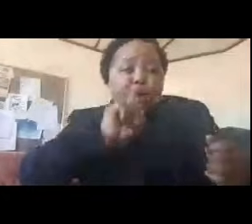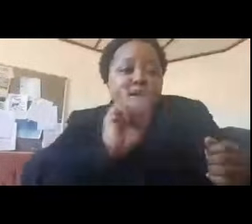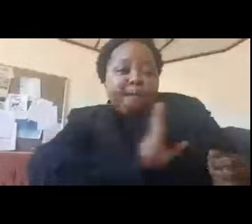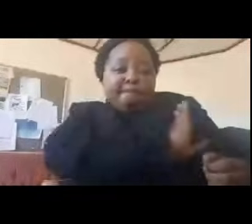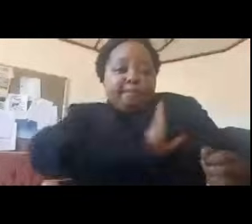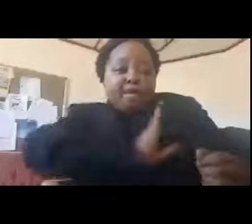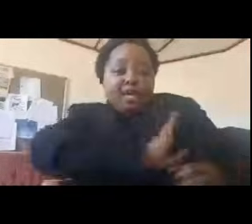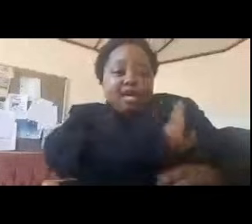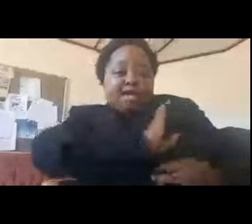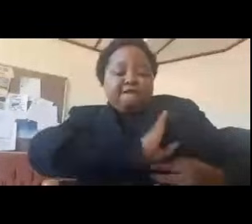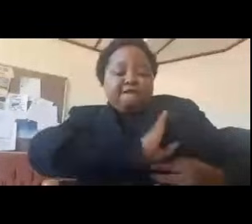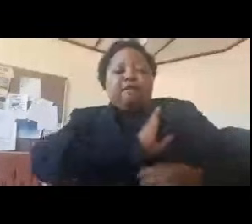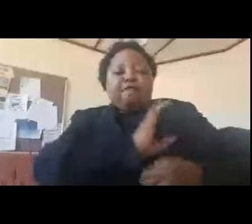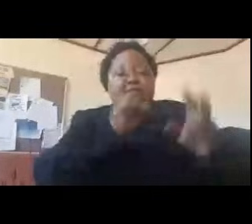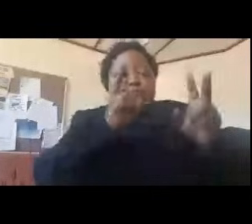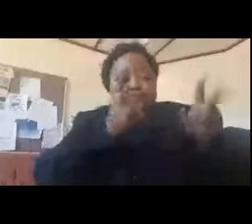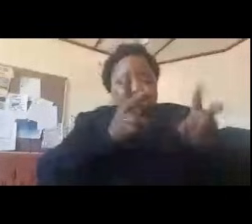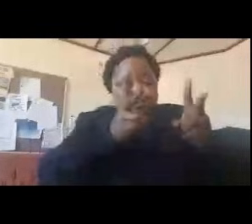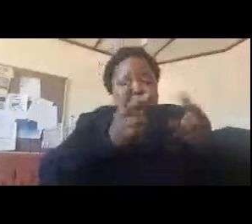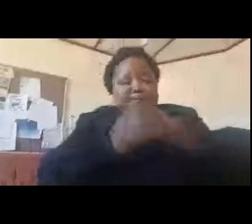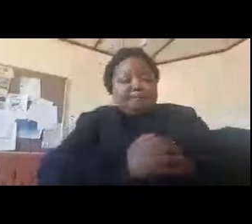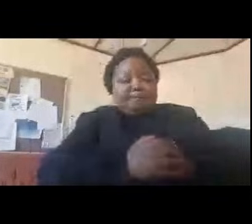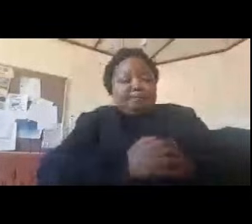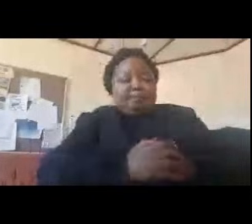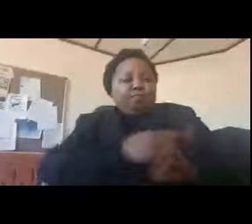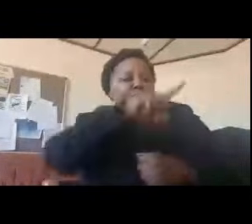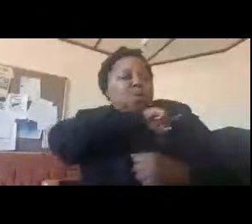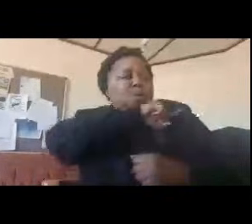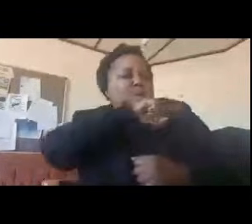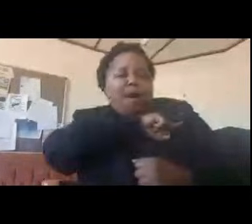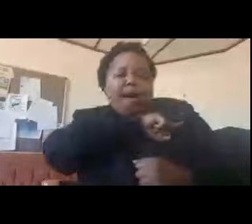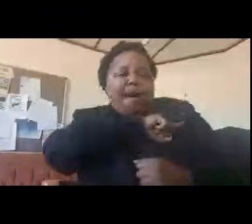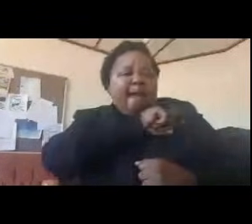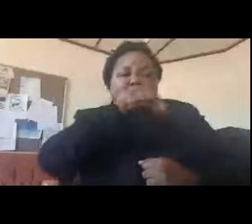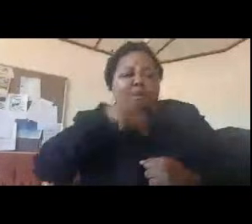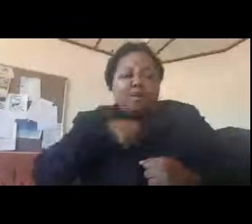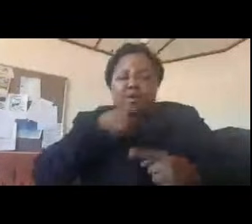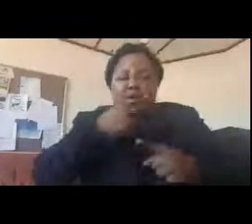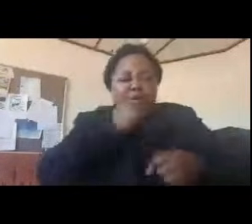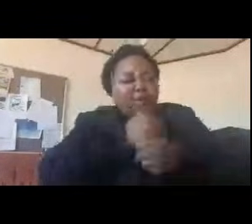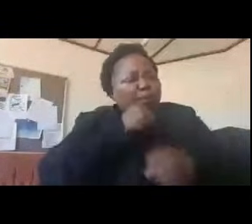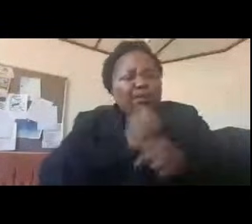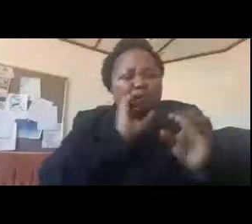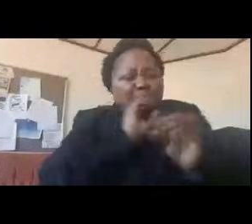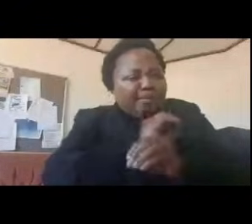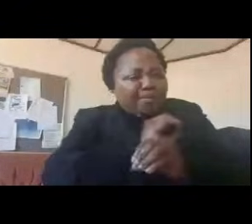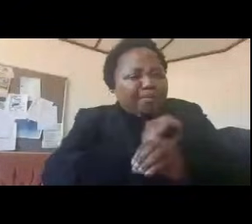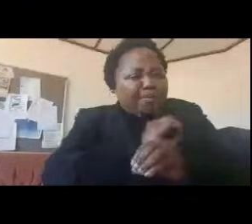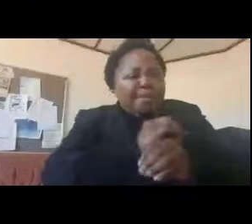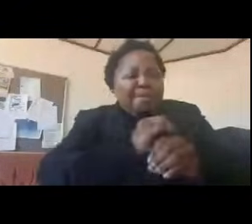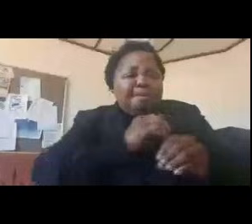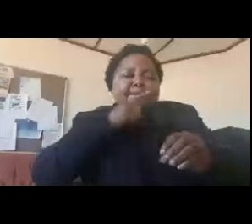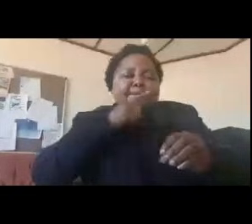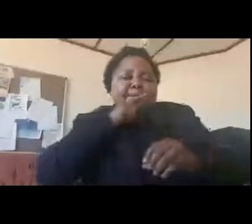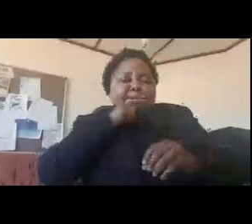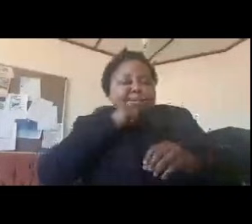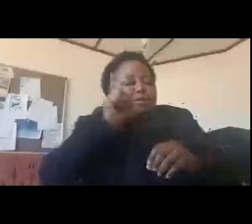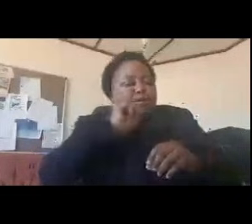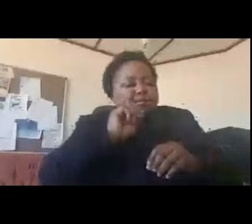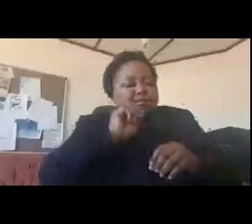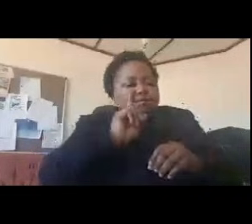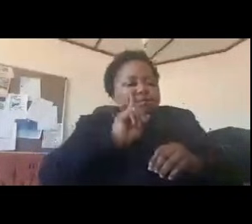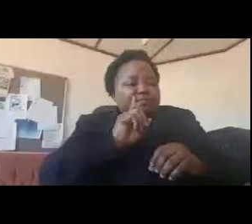empty. Why is the battery empty? Men are stressed because of employment, for